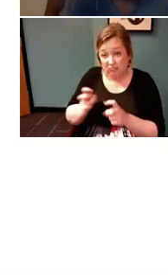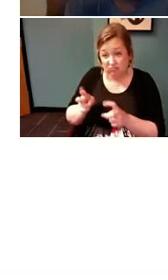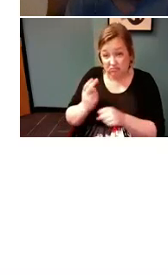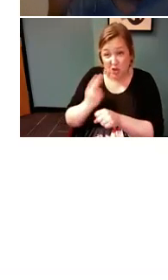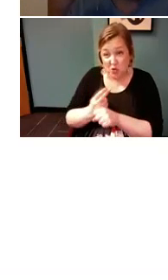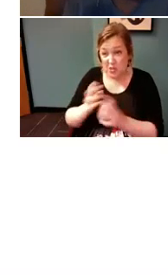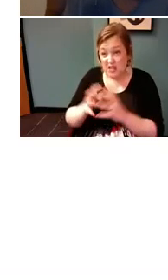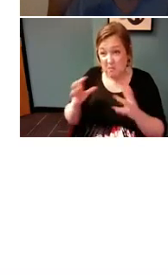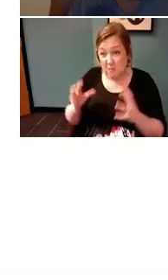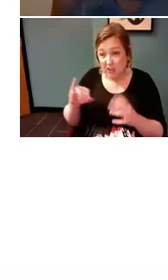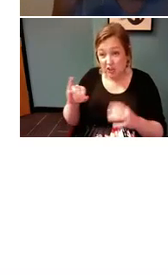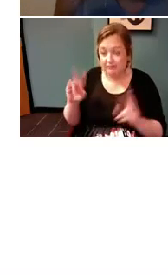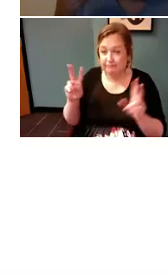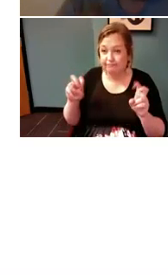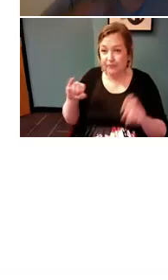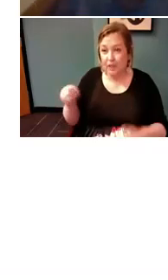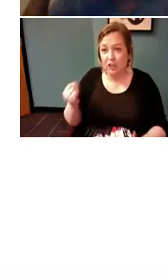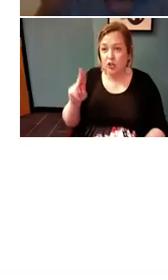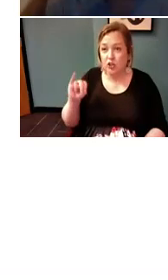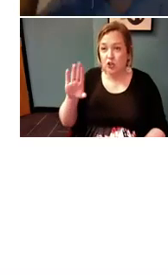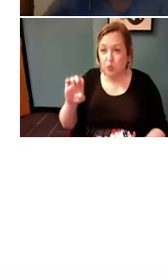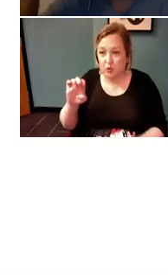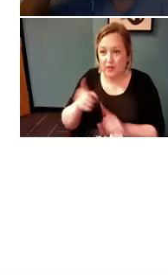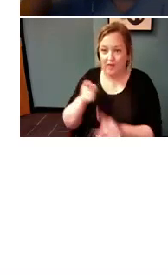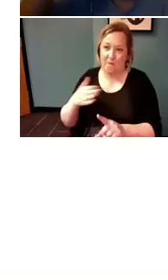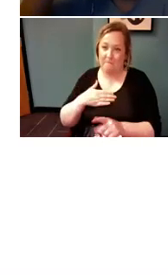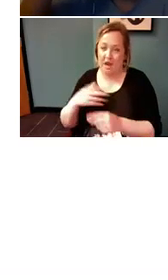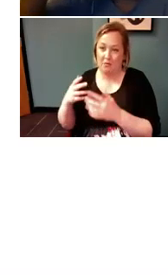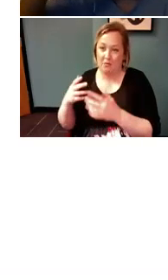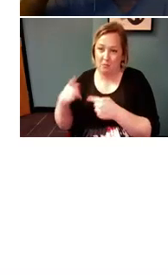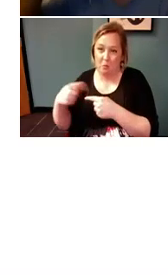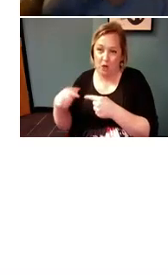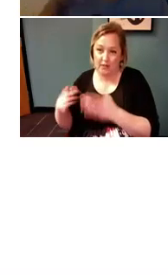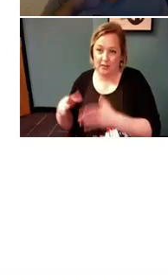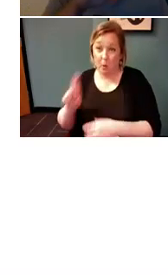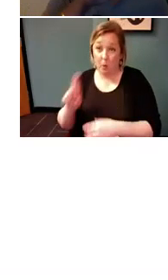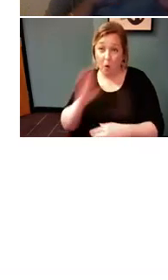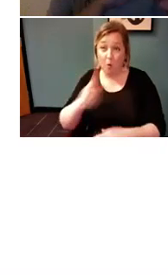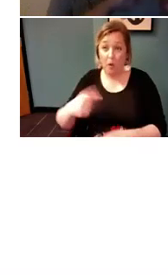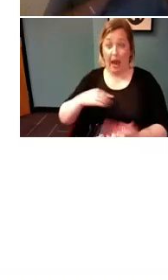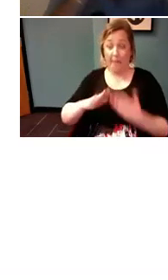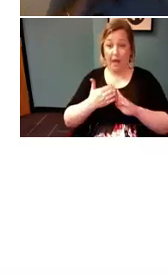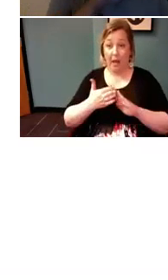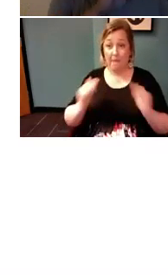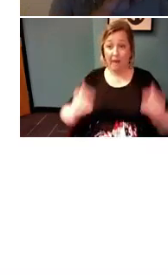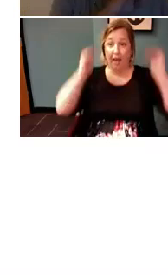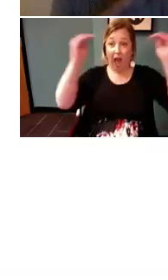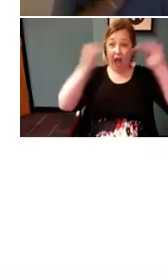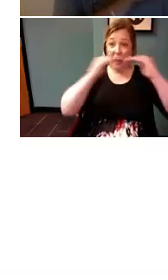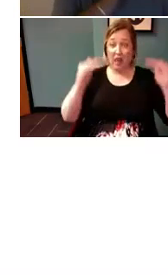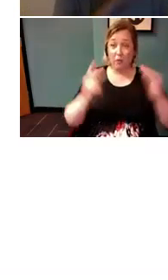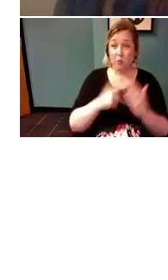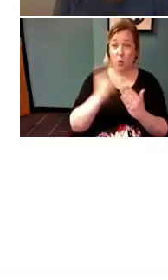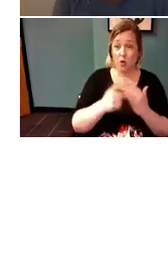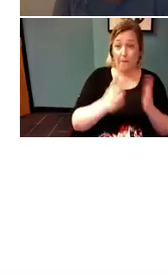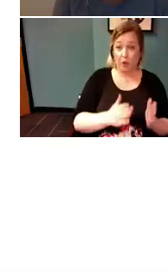my processor? Or am I going to be a high level programming language and I'm just going to work on high level things